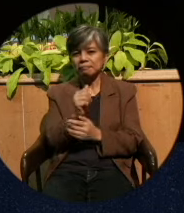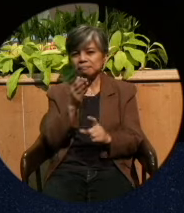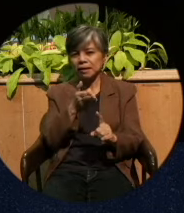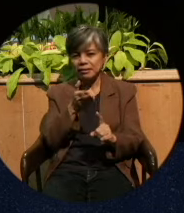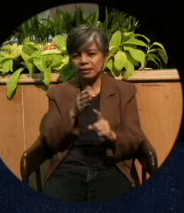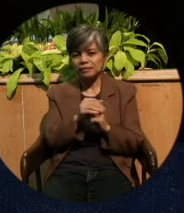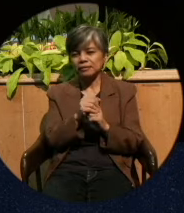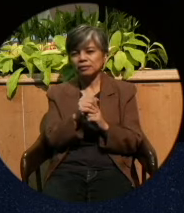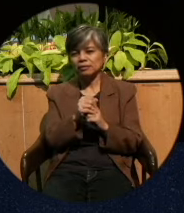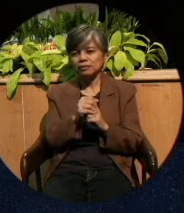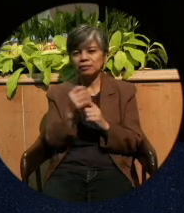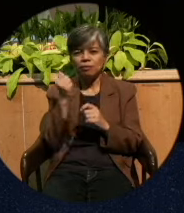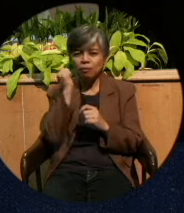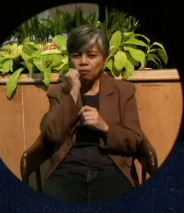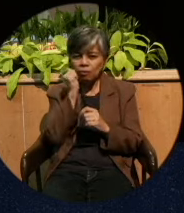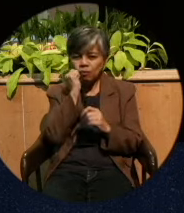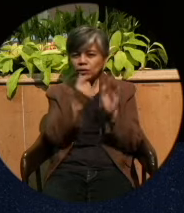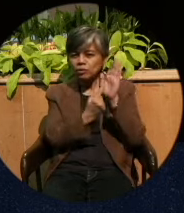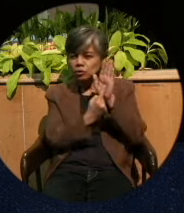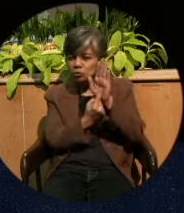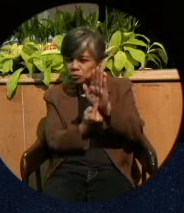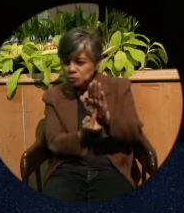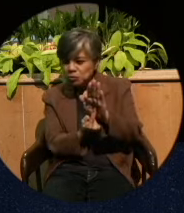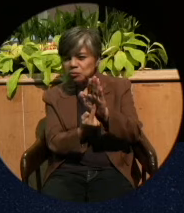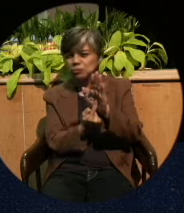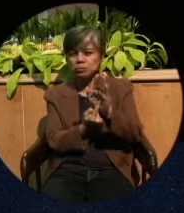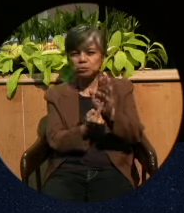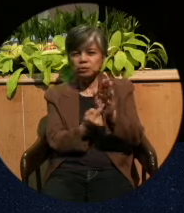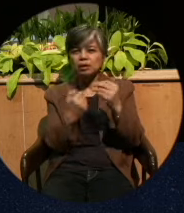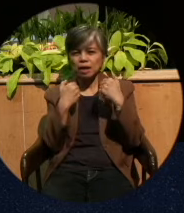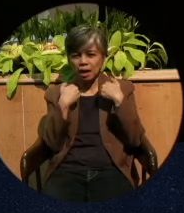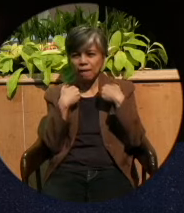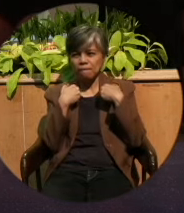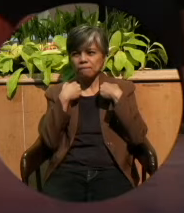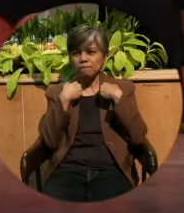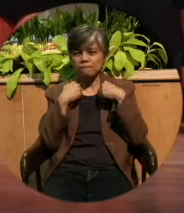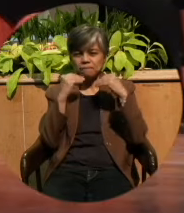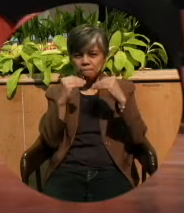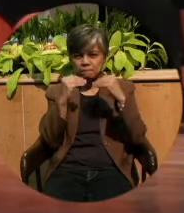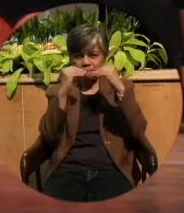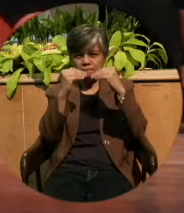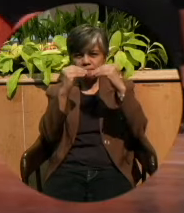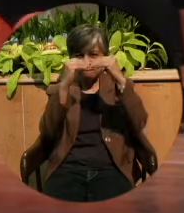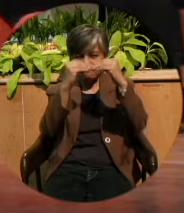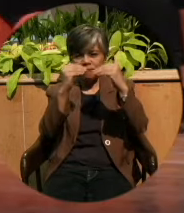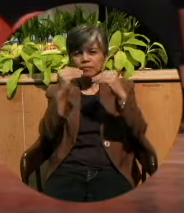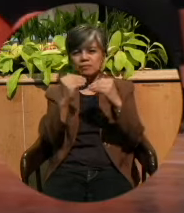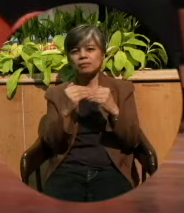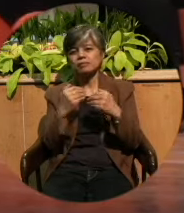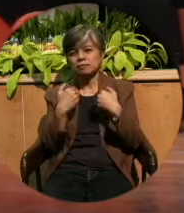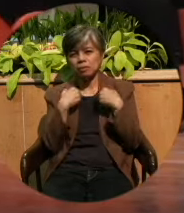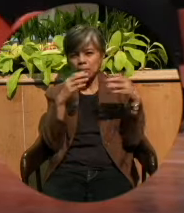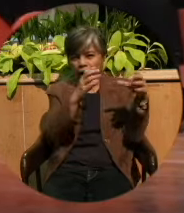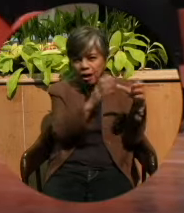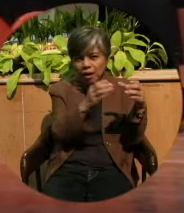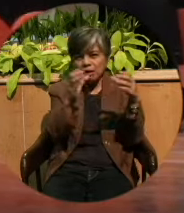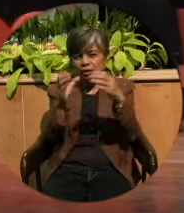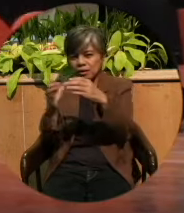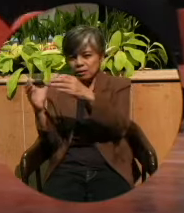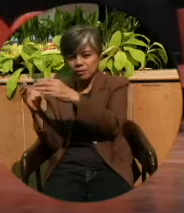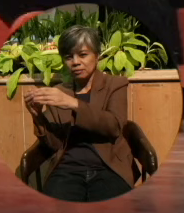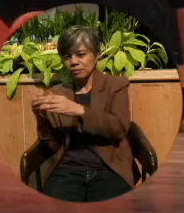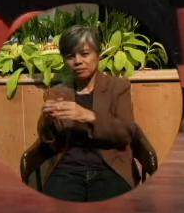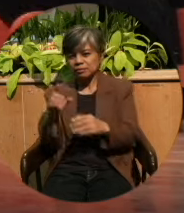reflect existing hierarchies, regimes of racialization and classification, and cannot